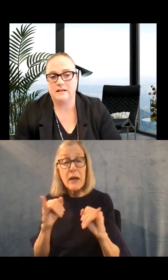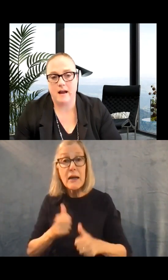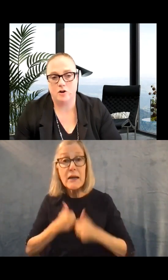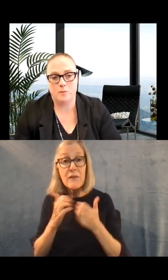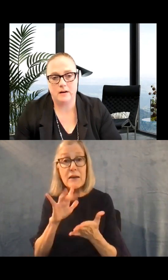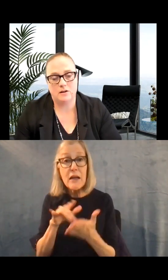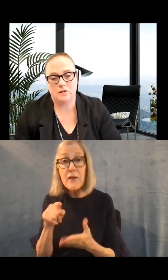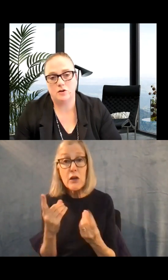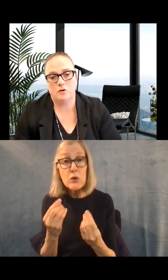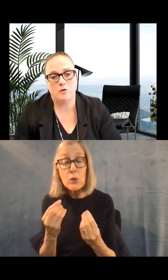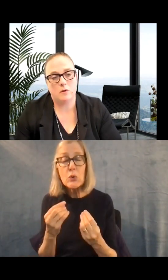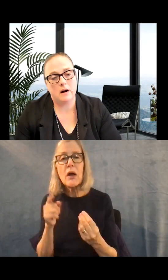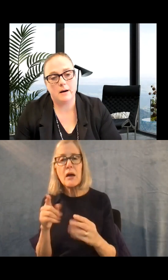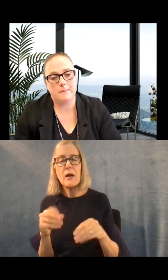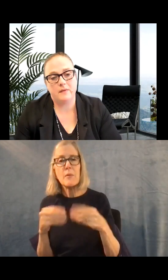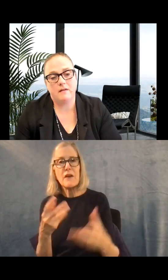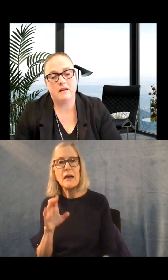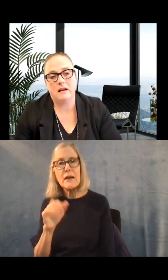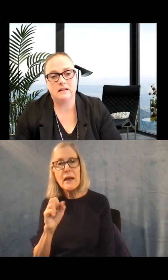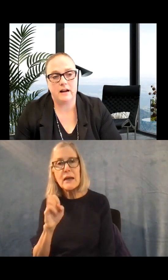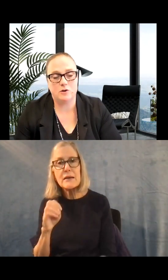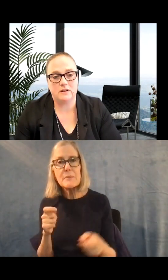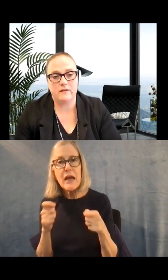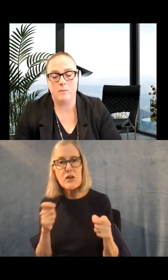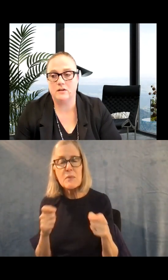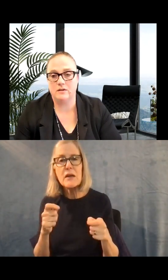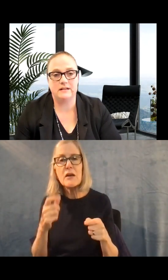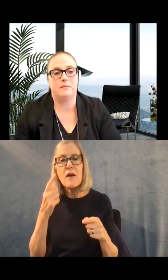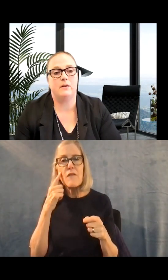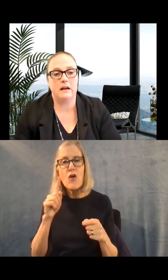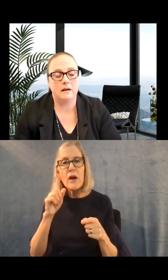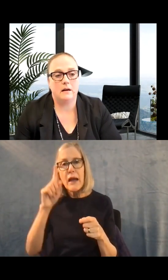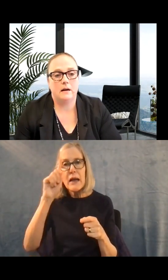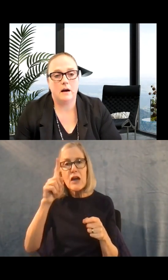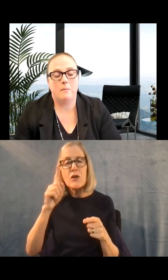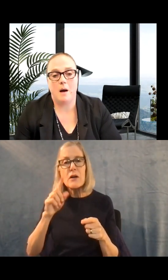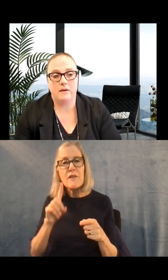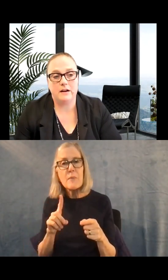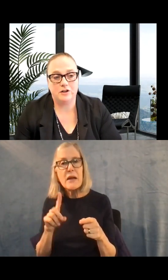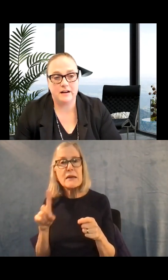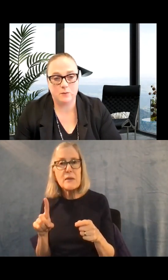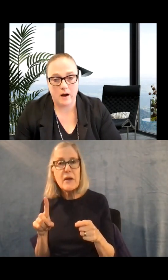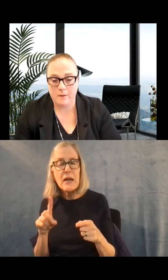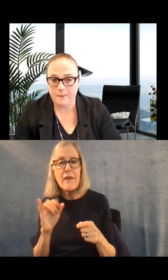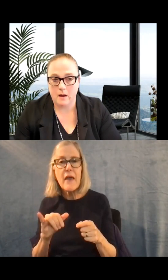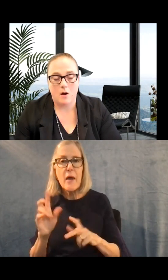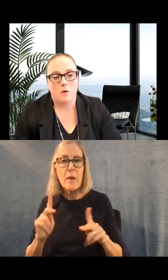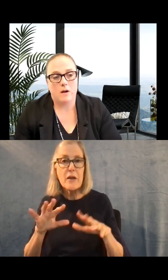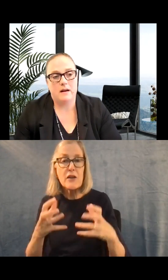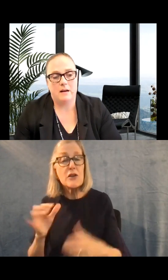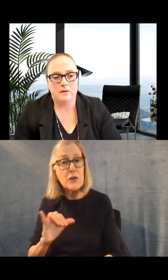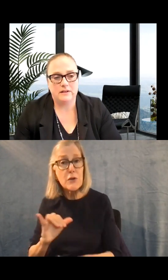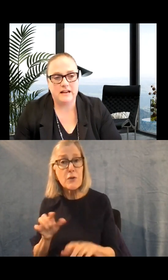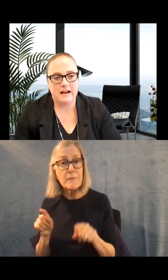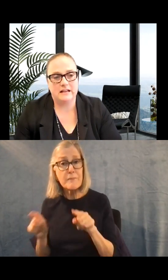the case management to the intellectual and developmental disability population as well.